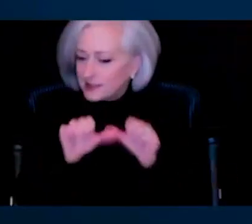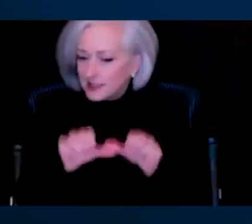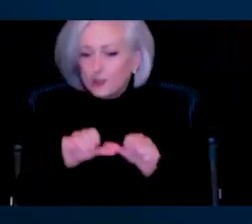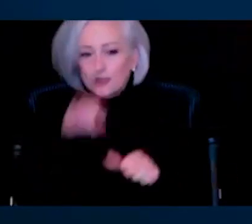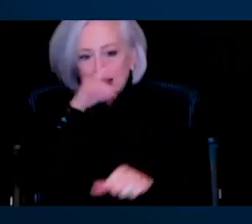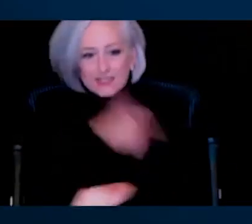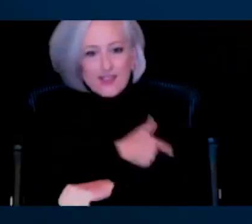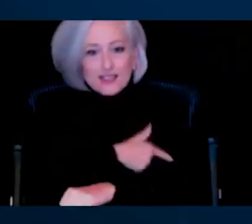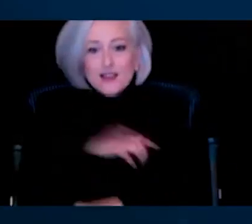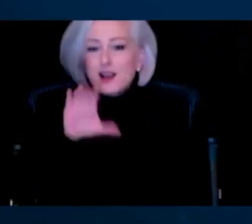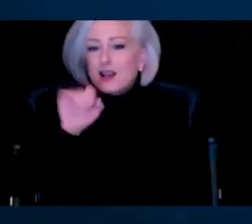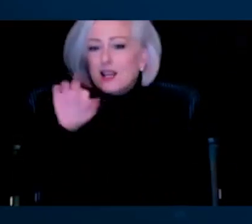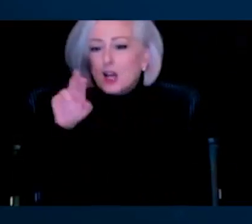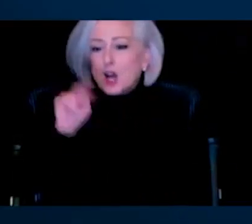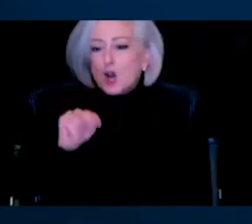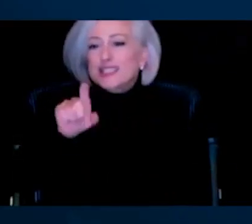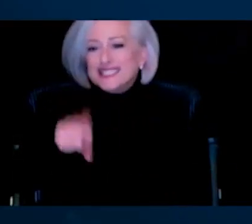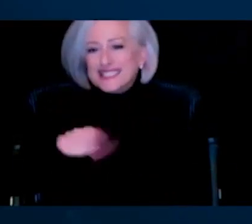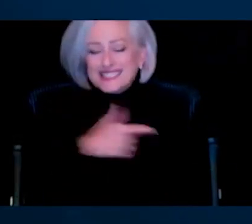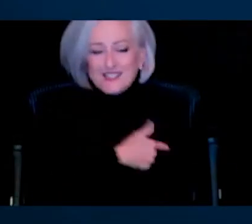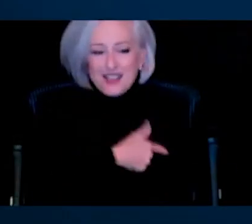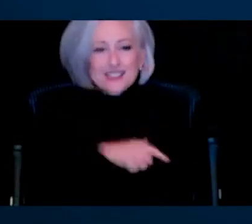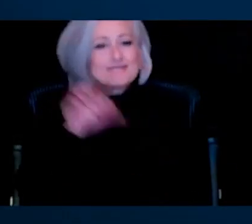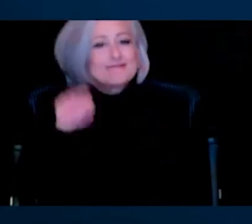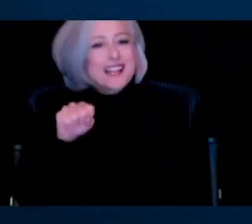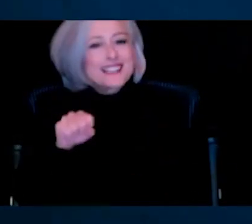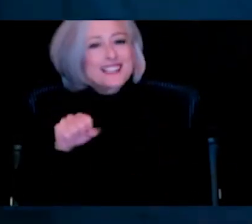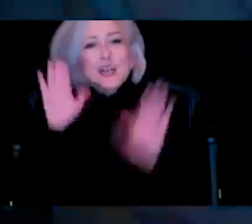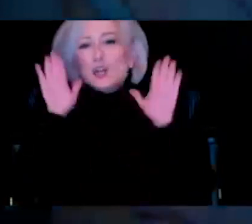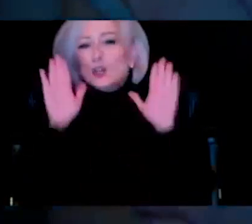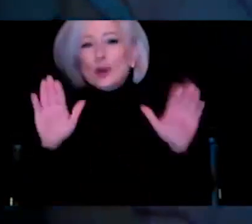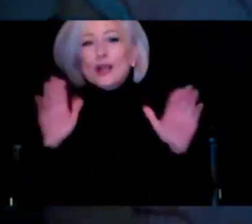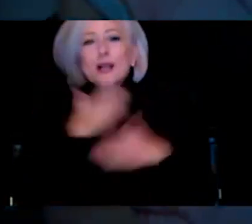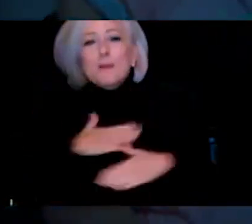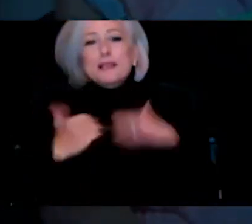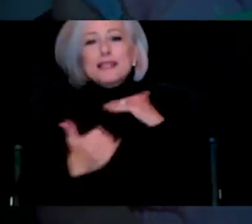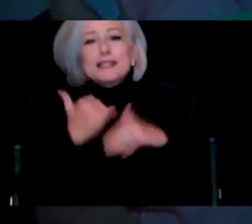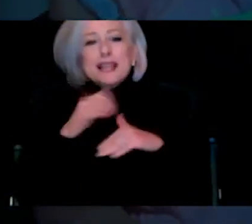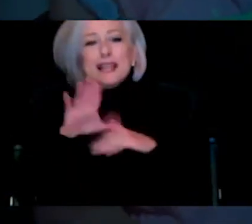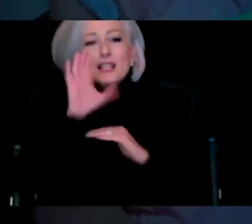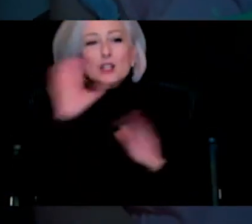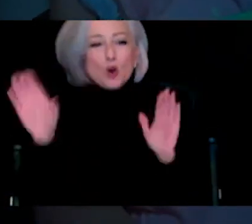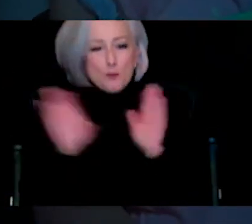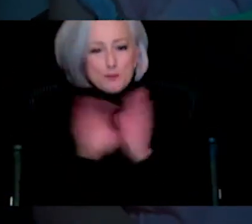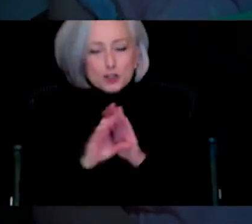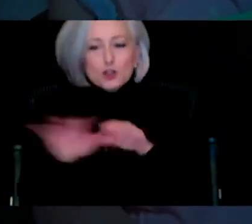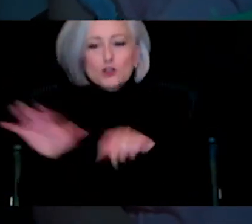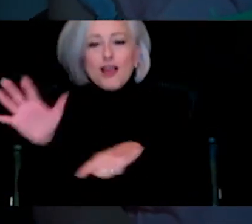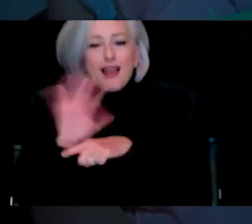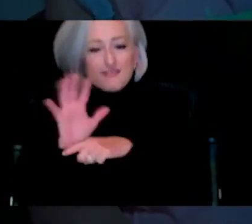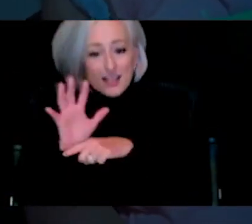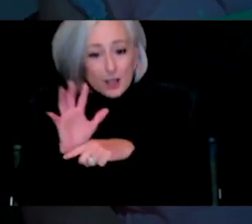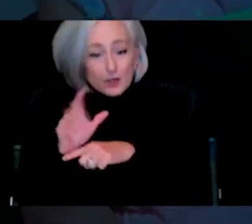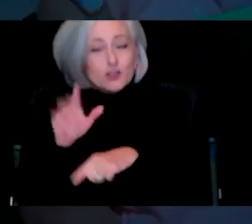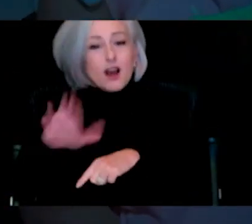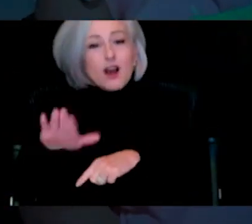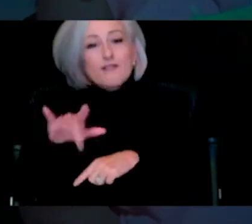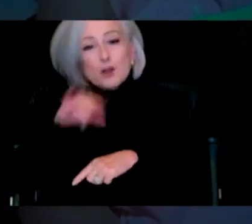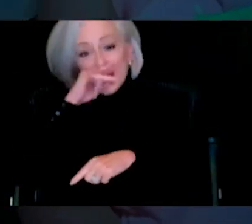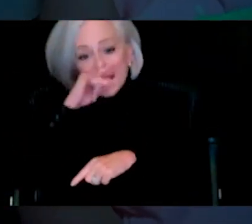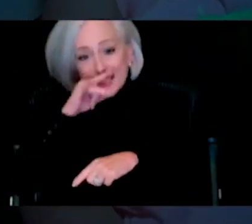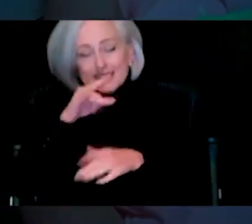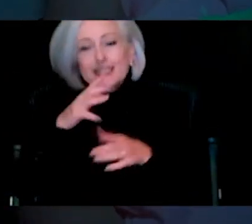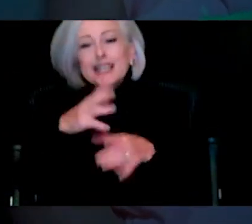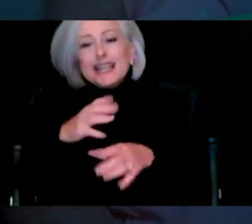that right? Yeah, absolutely. Okay, well, great segue to what I was just going to say. Please send in your pictures and videos of your kiddos getting